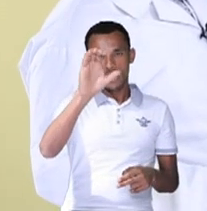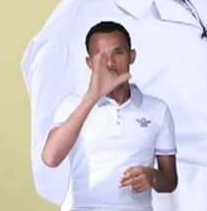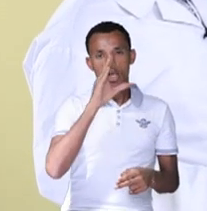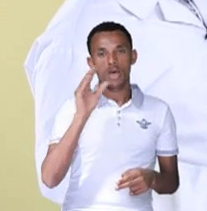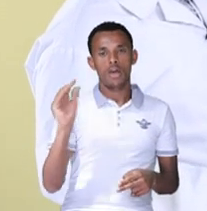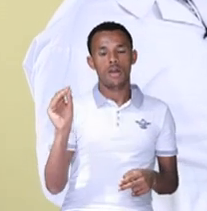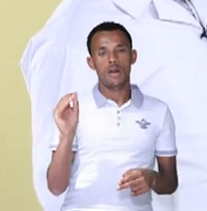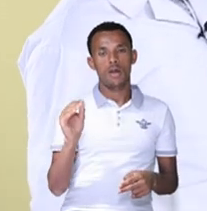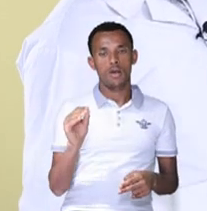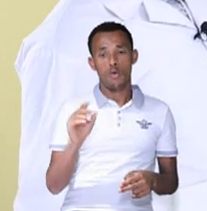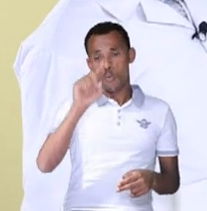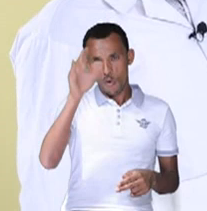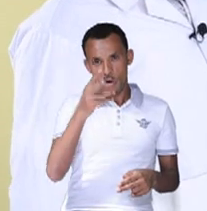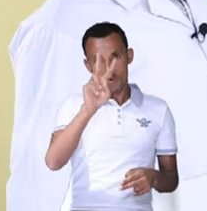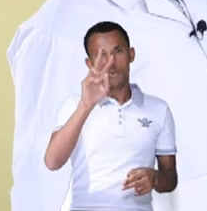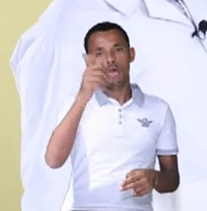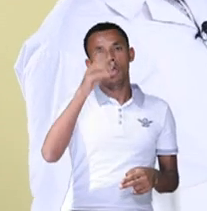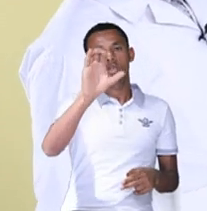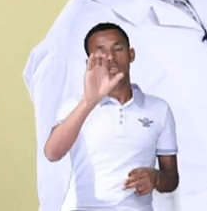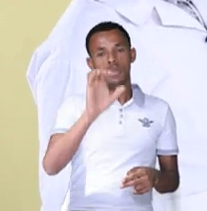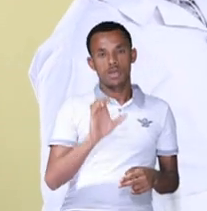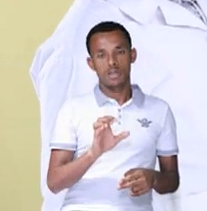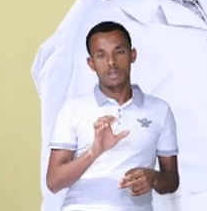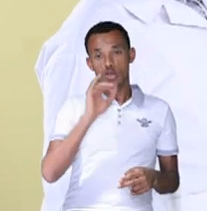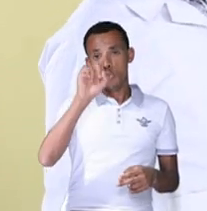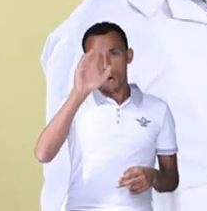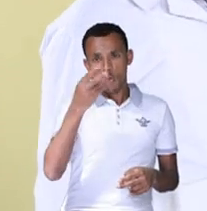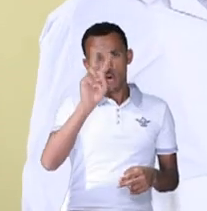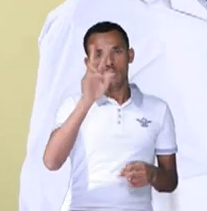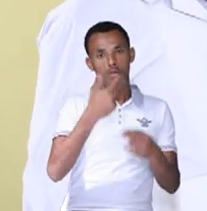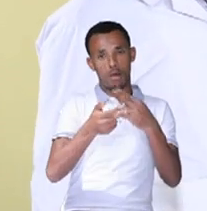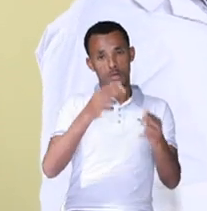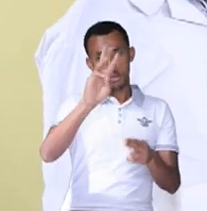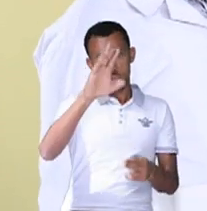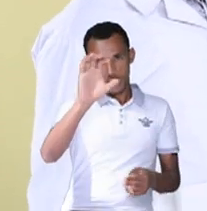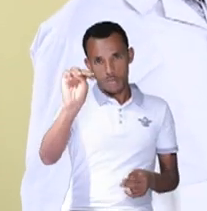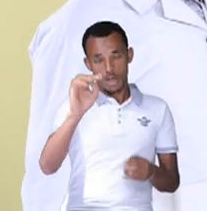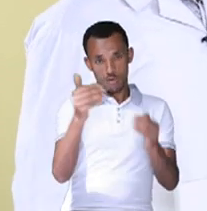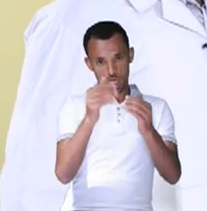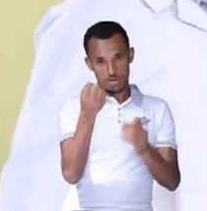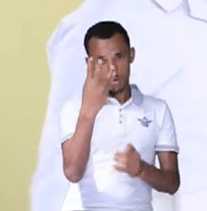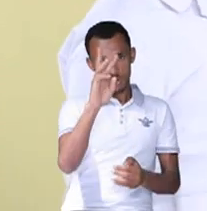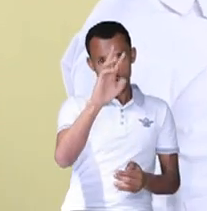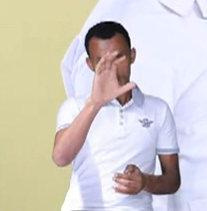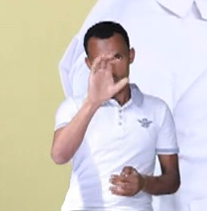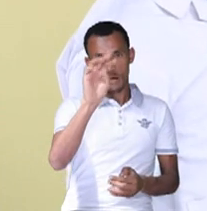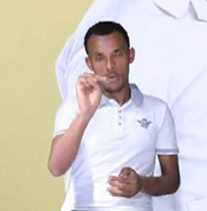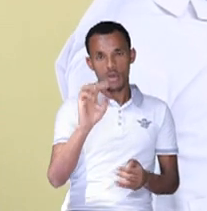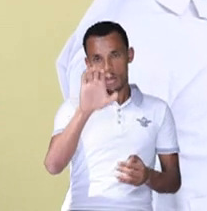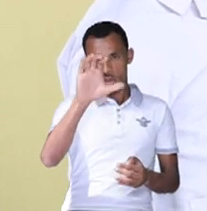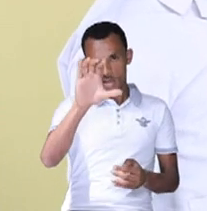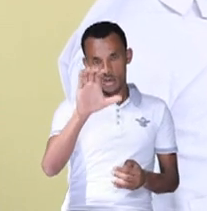and half of AC is 1/2 times 6 centimeters, 3 centimeters. So AC,